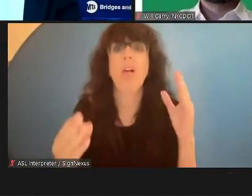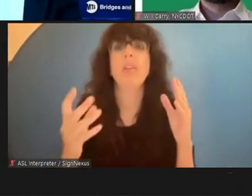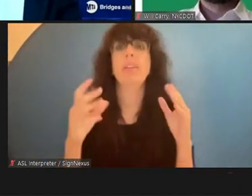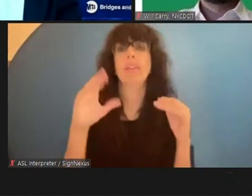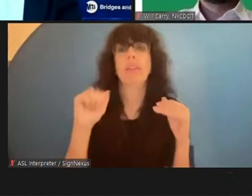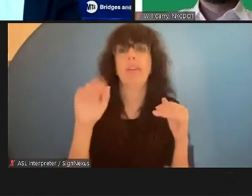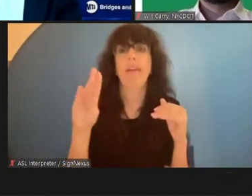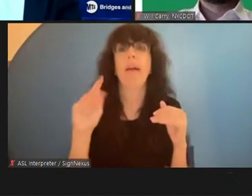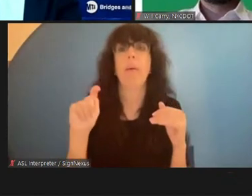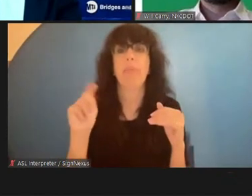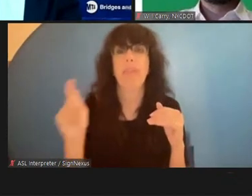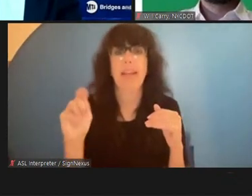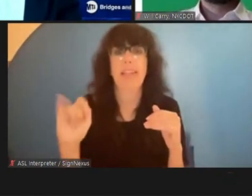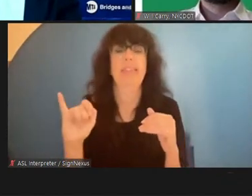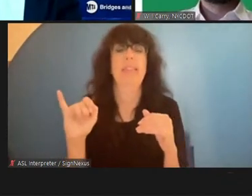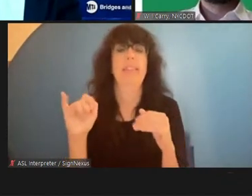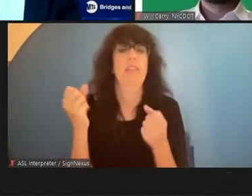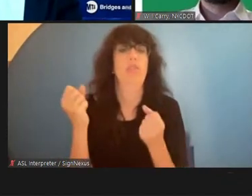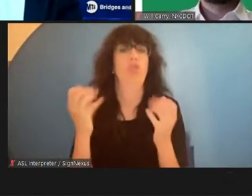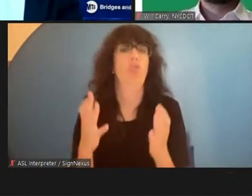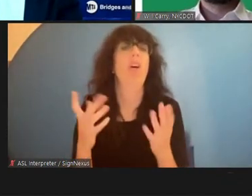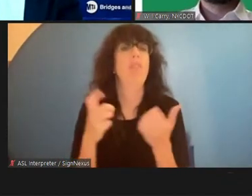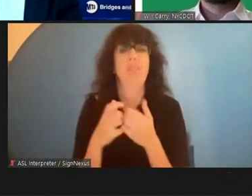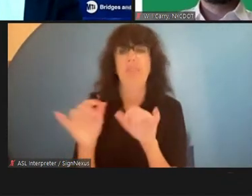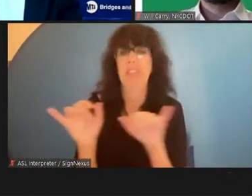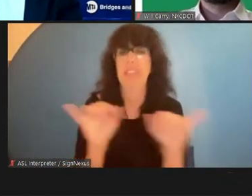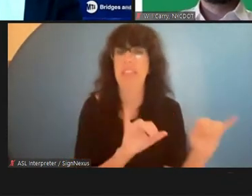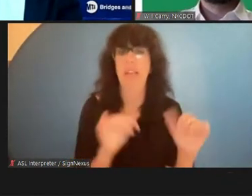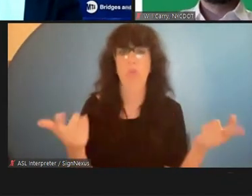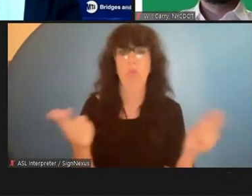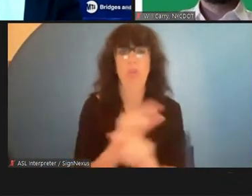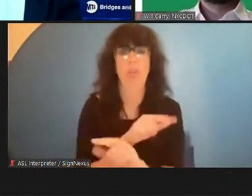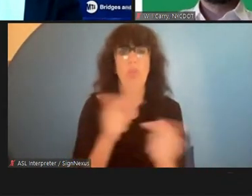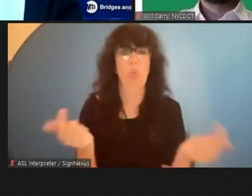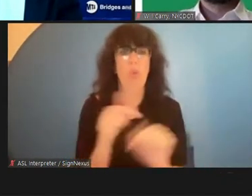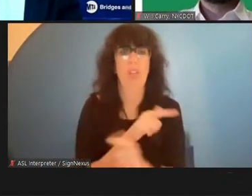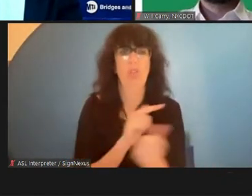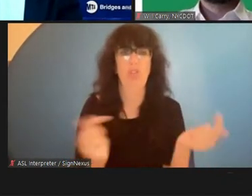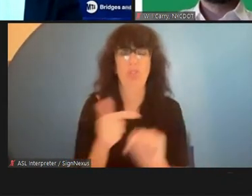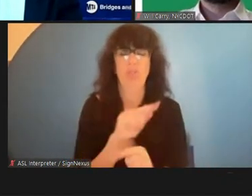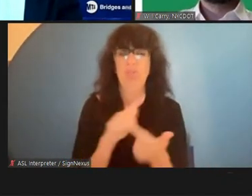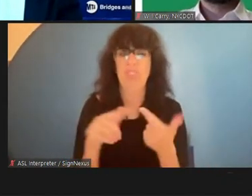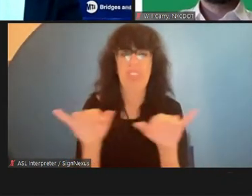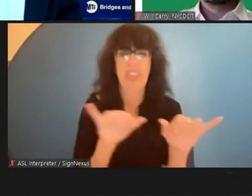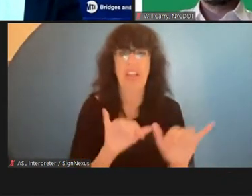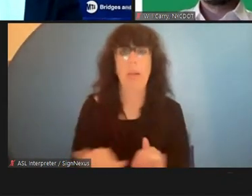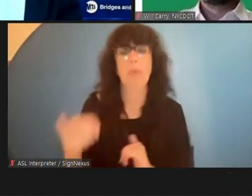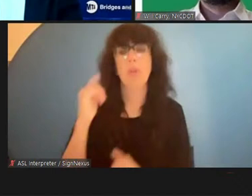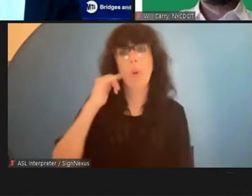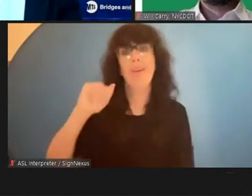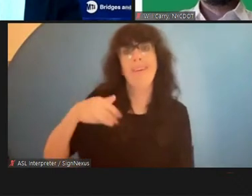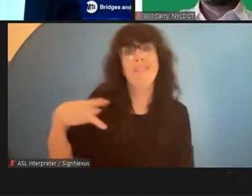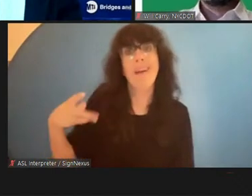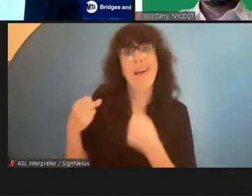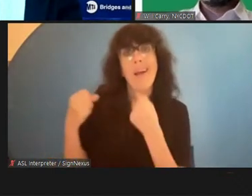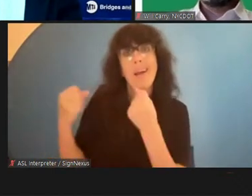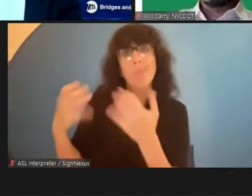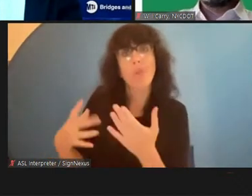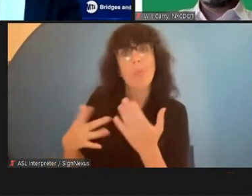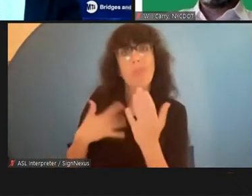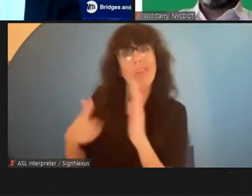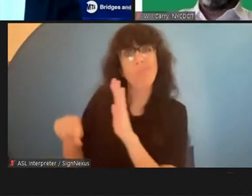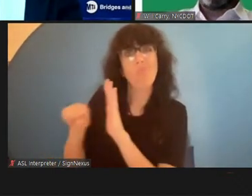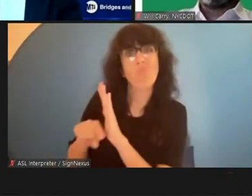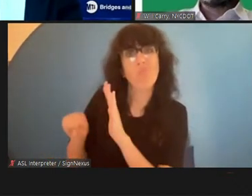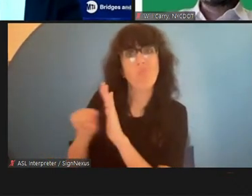identical jobs you can change from one to the other the very next day so if app drivers are disadvantaged in any